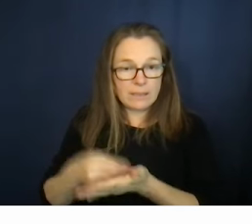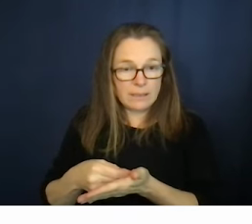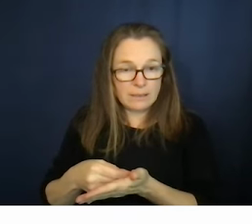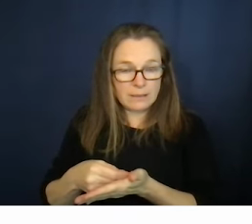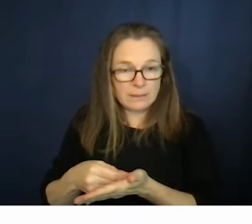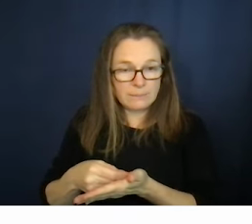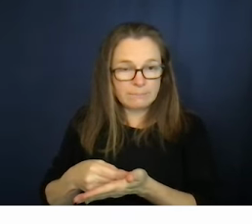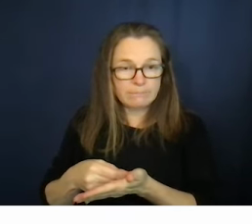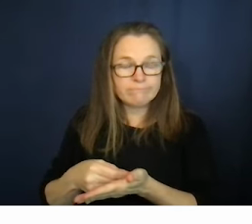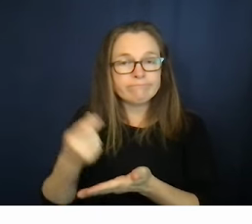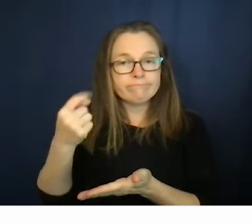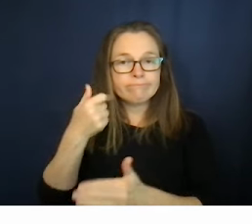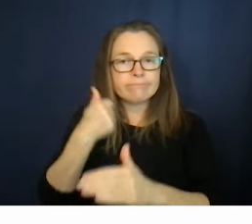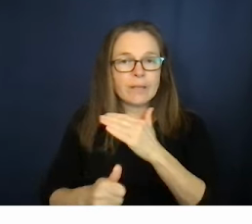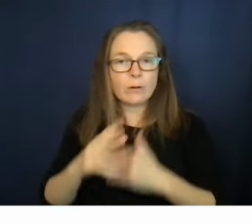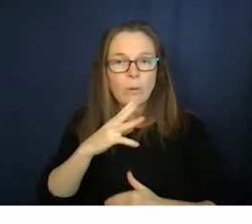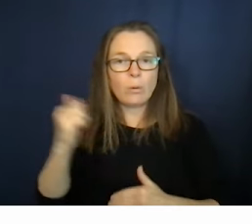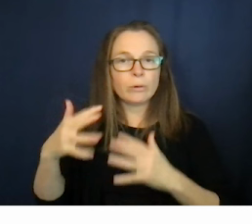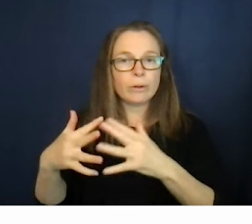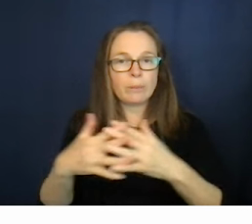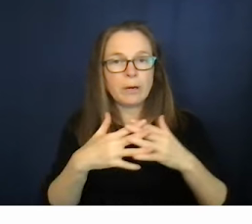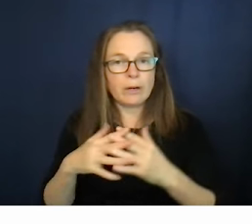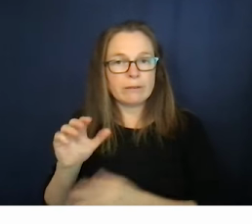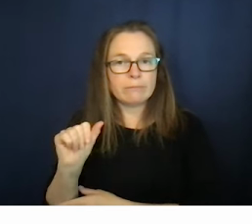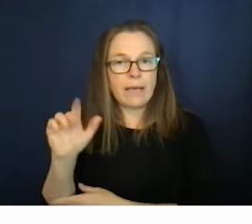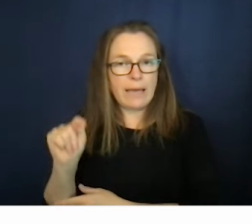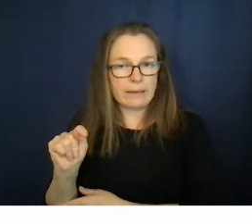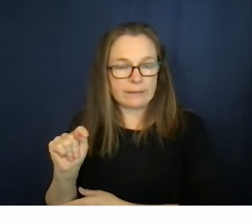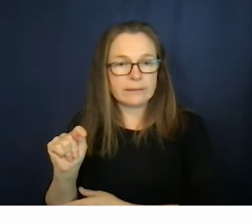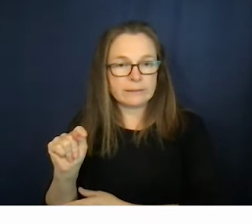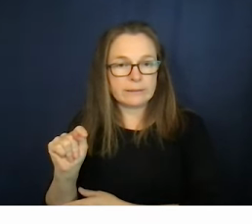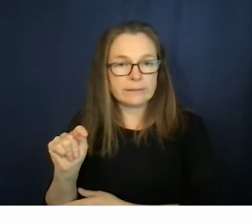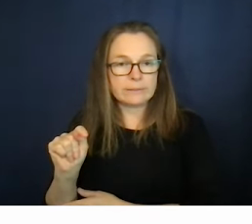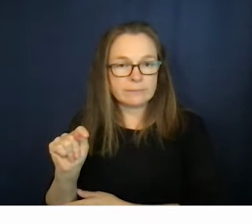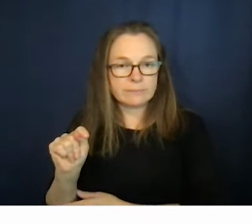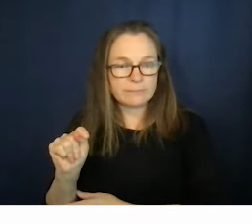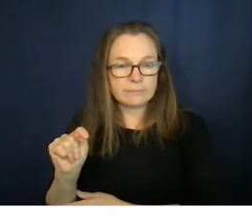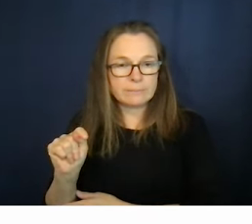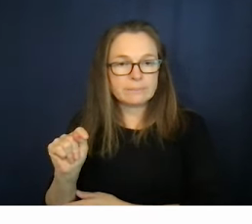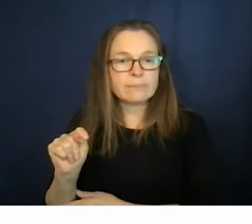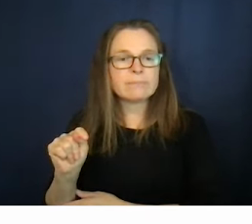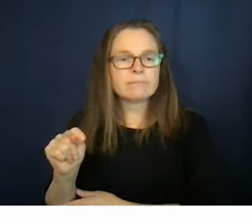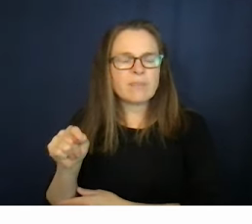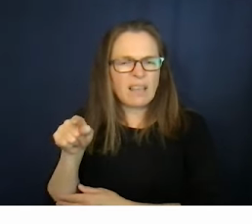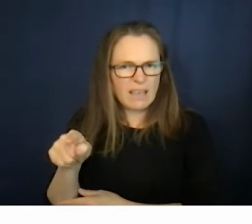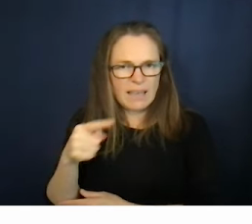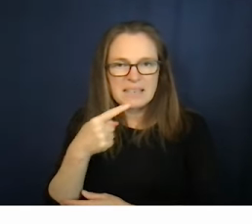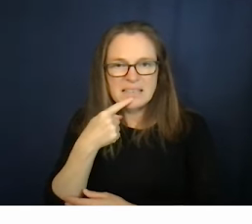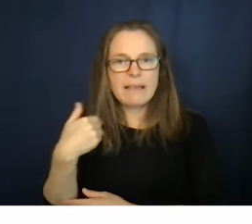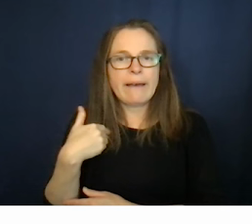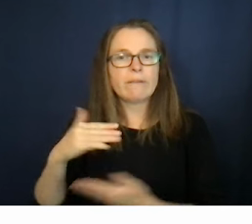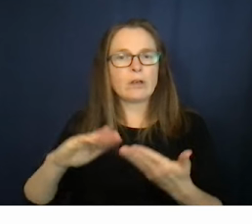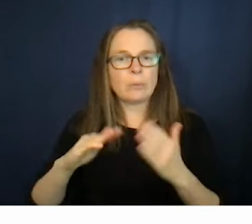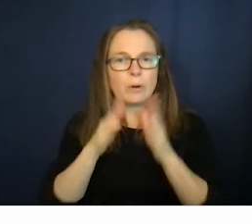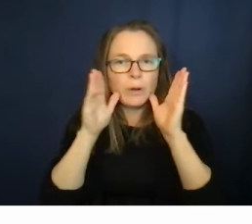is part of our Older Americans Act funding. Within the Older Americans Act, there is mention of community